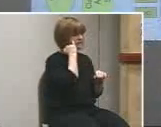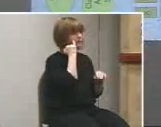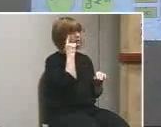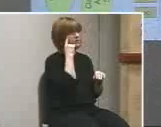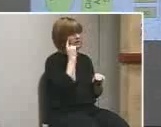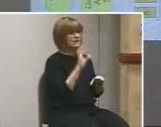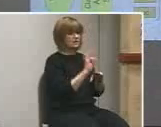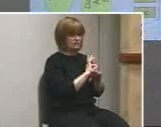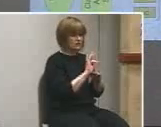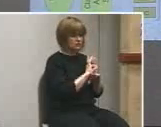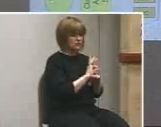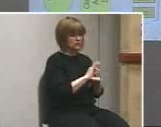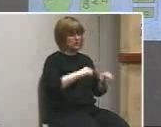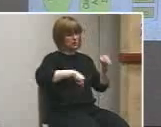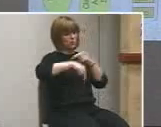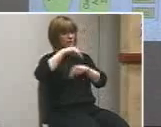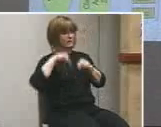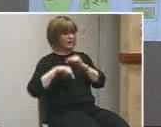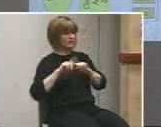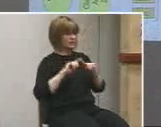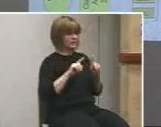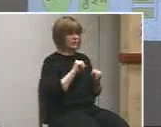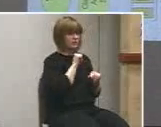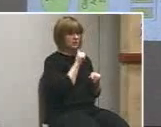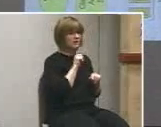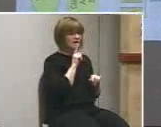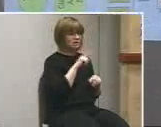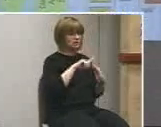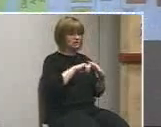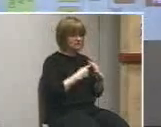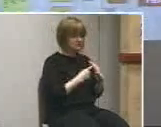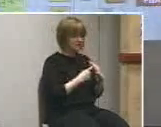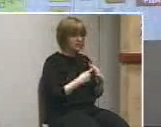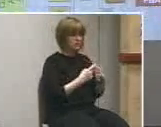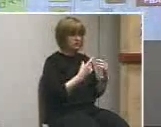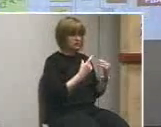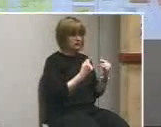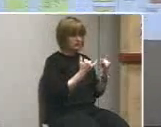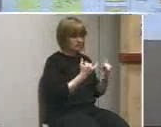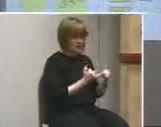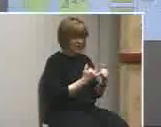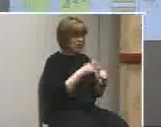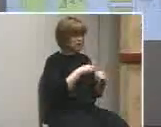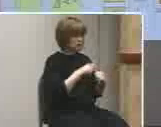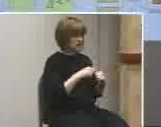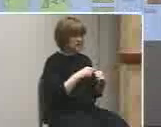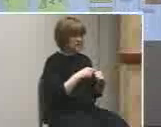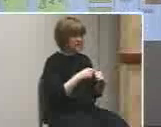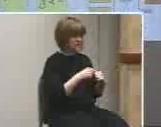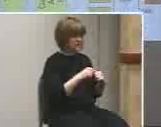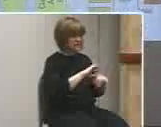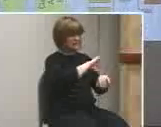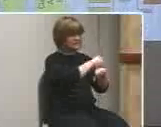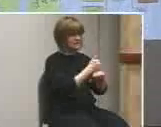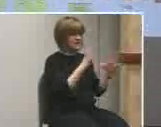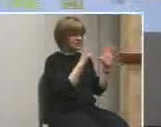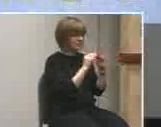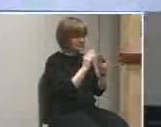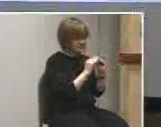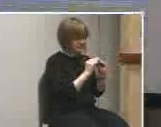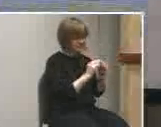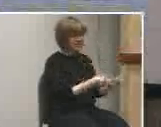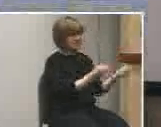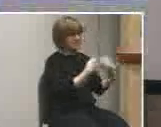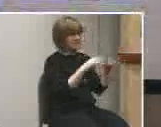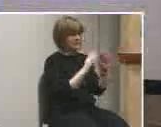and I think we should be. But we don't actually get like we're doing right now, where we're saying, you need to call a meeting. Who should come to the meeting? What do they need to bring?